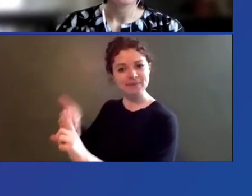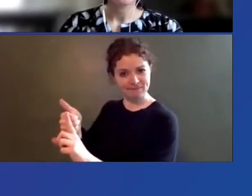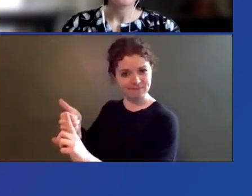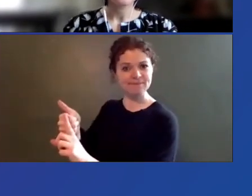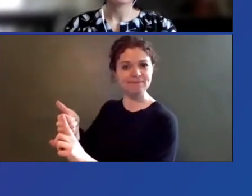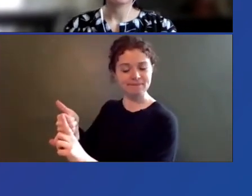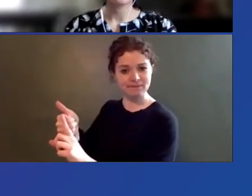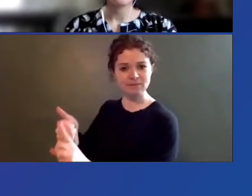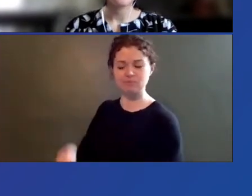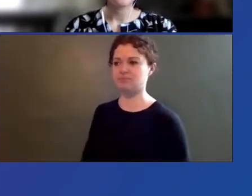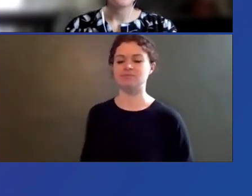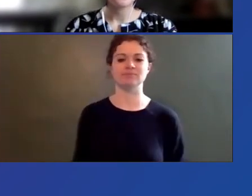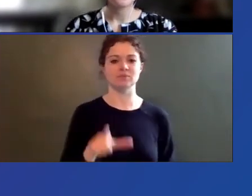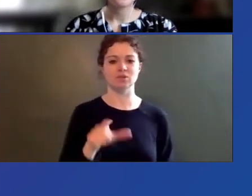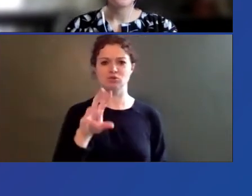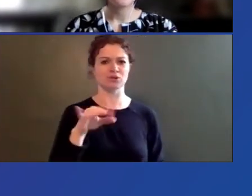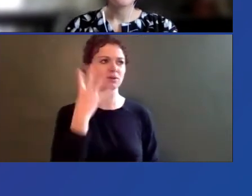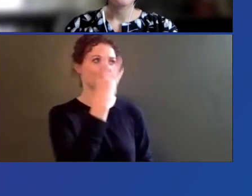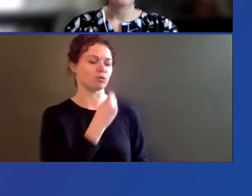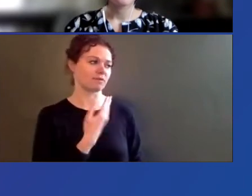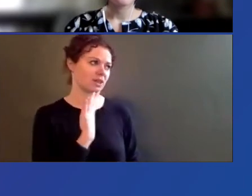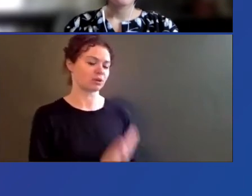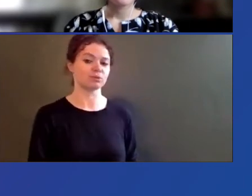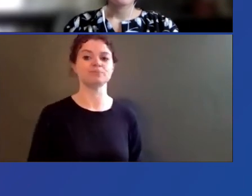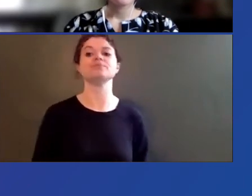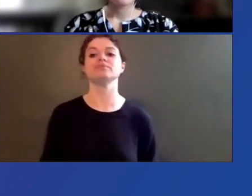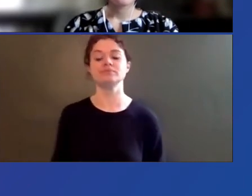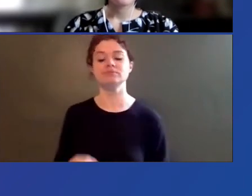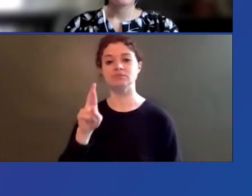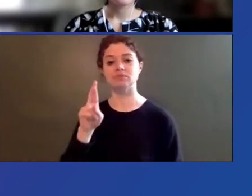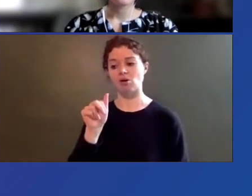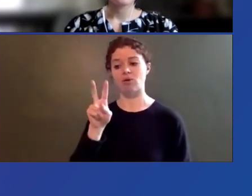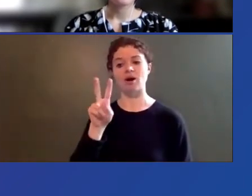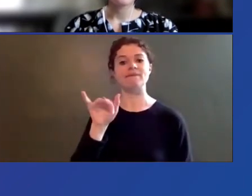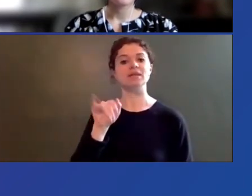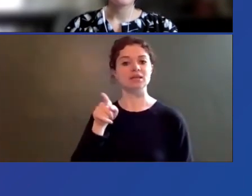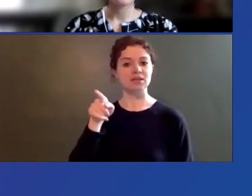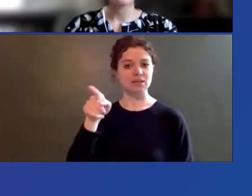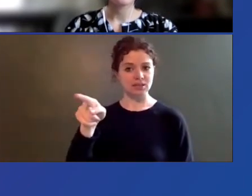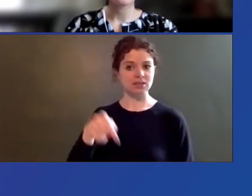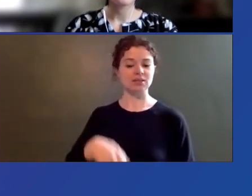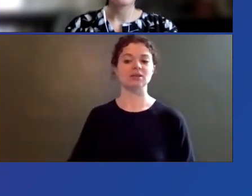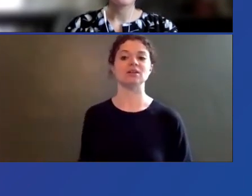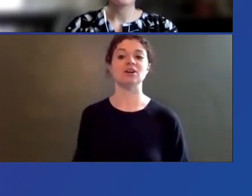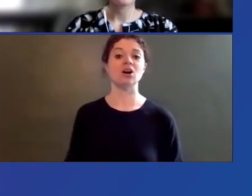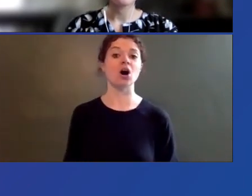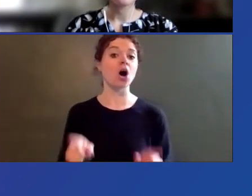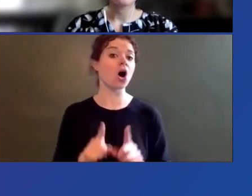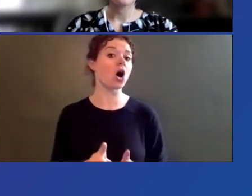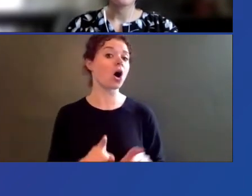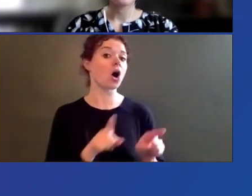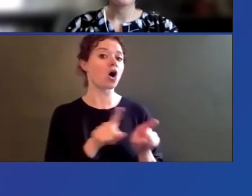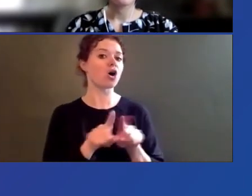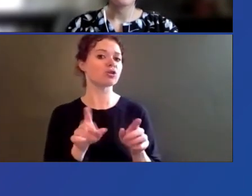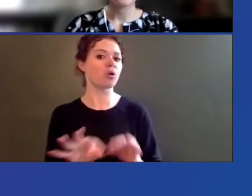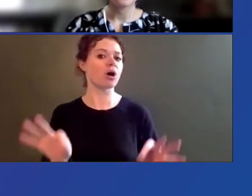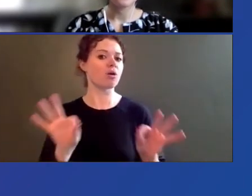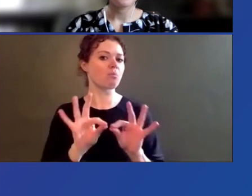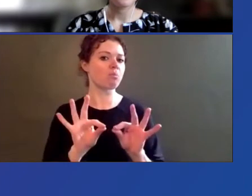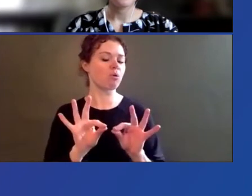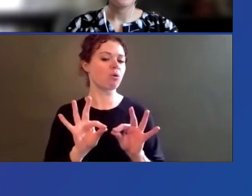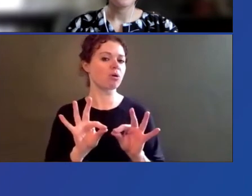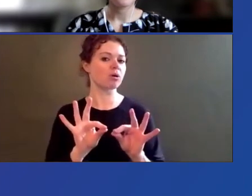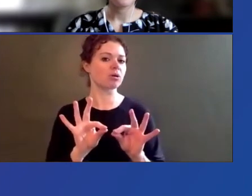question, at least said that I'm tying just back into Diane's response. I think it's also understanding that in the context of history, it's, you know, especially when